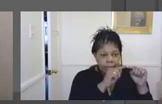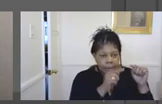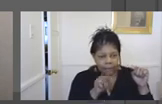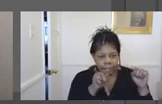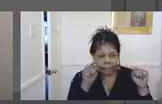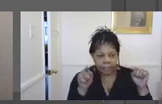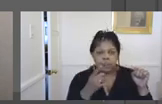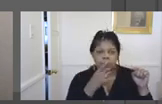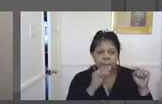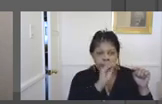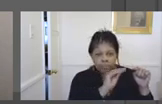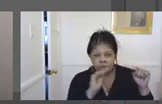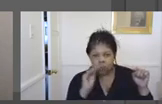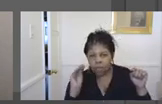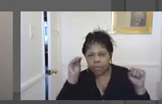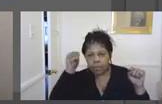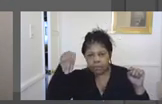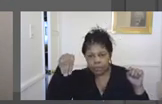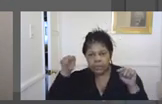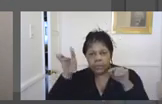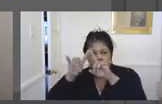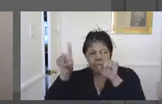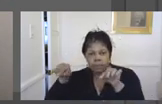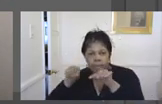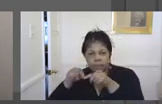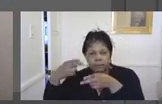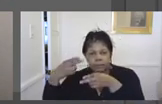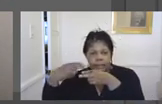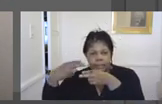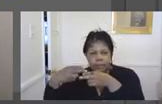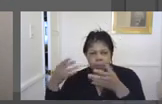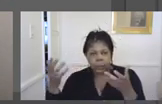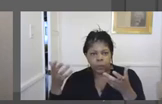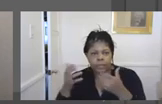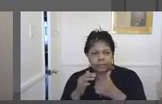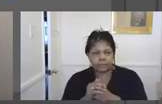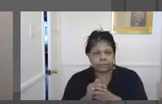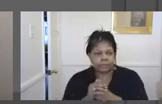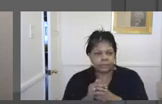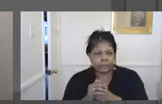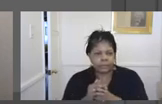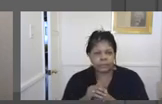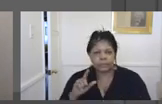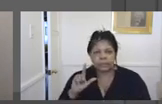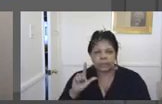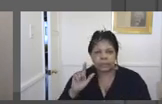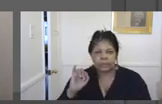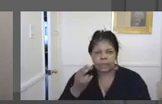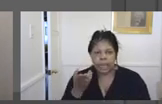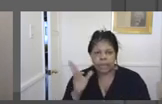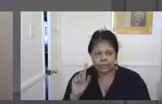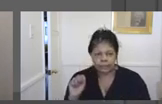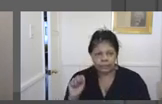here. Boom. So I'll rename this again. So it bears repeating, I suppose. We'll name this light.